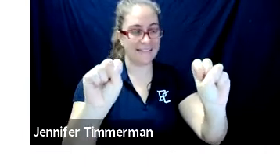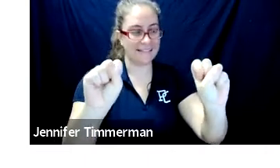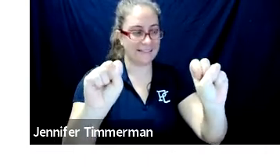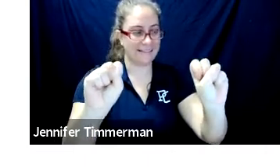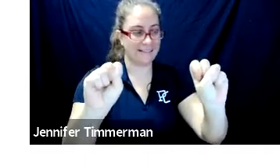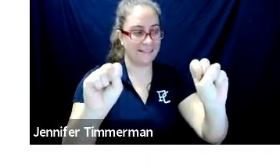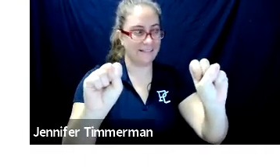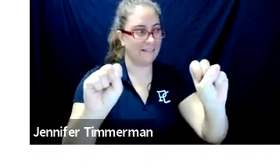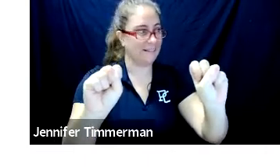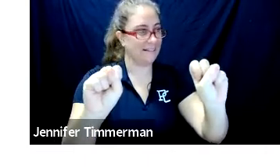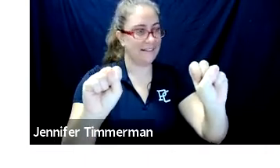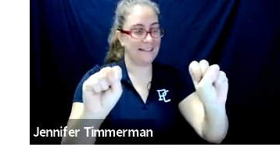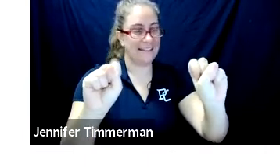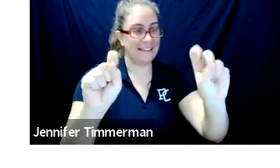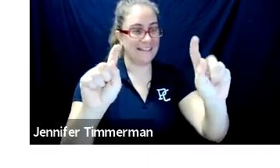S,